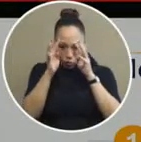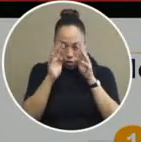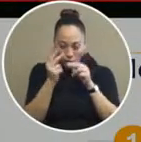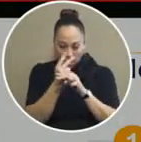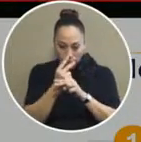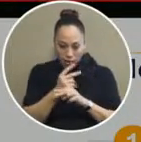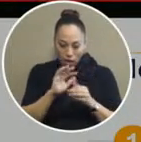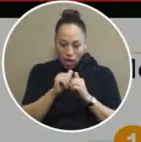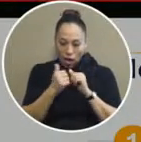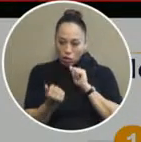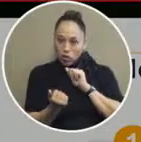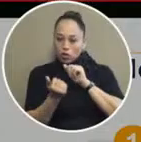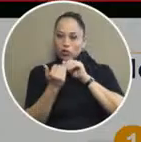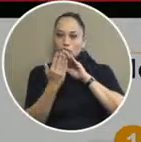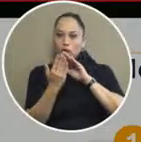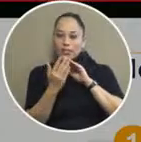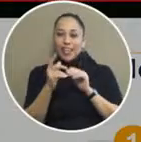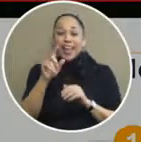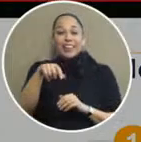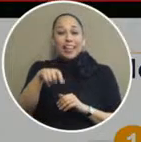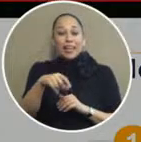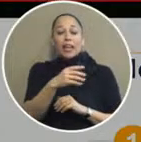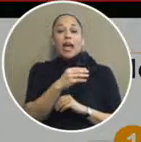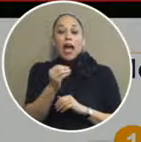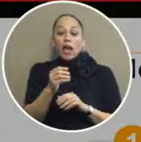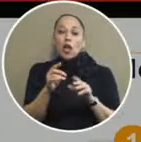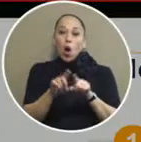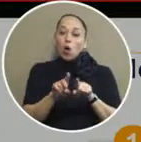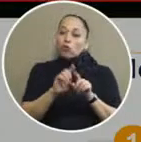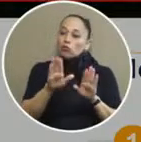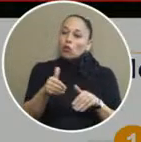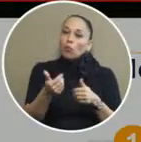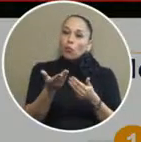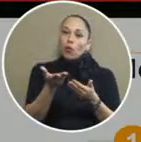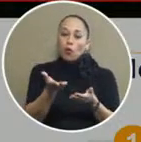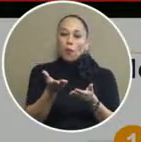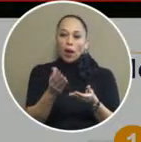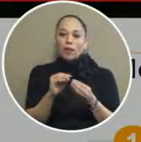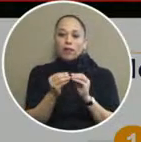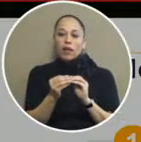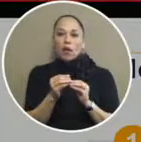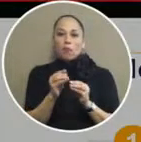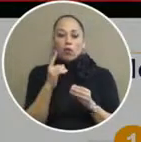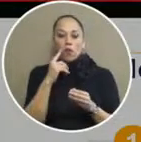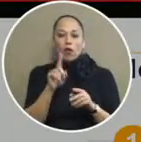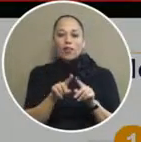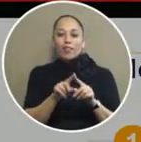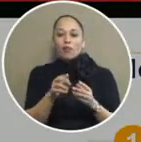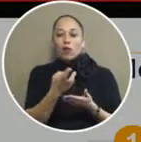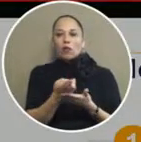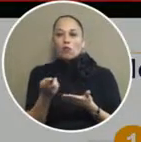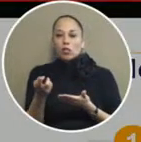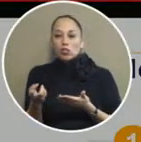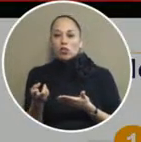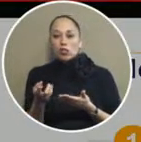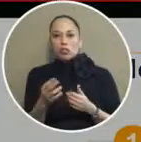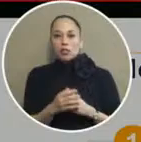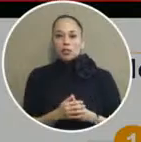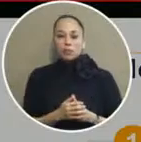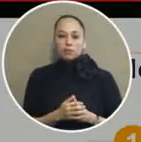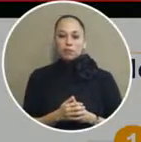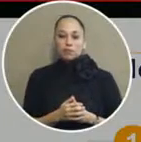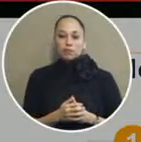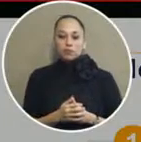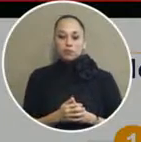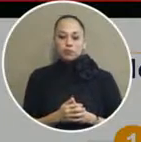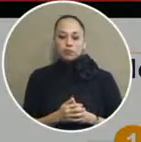to start addressing the need and also providing a number of these resources now versus later.